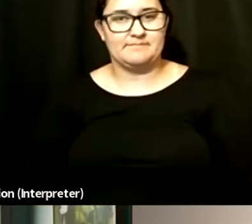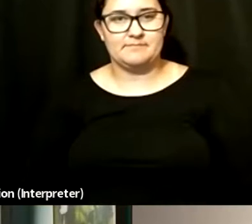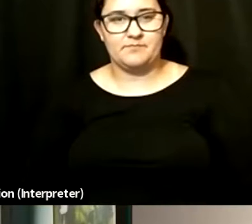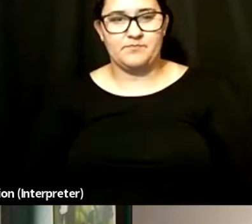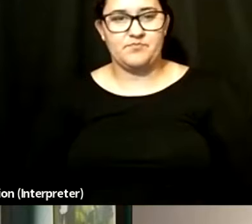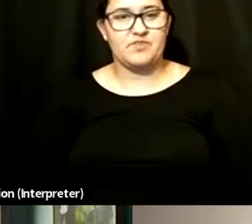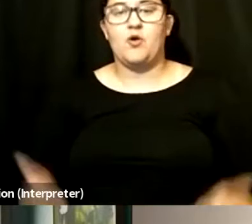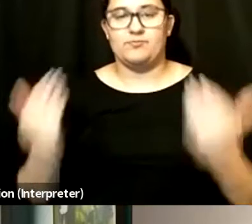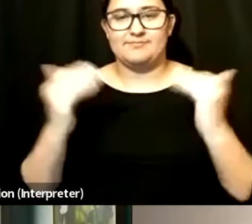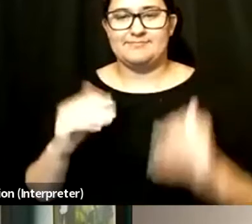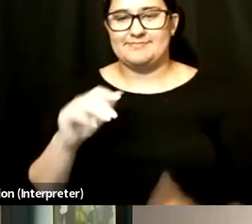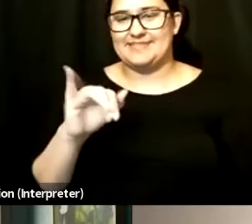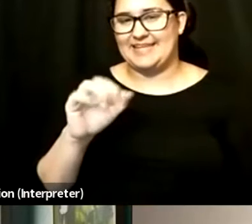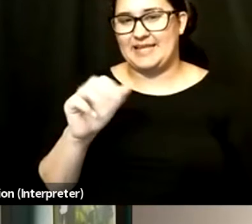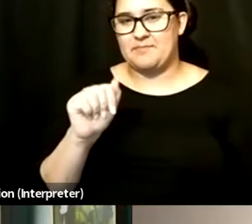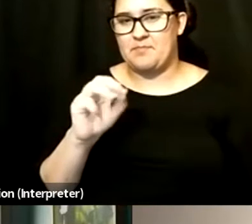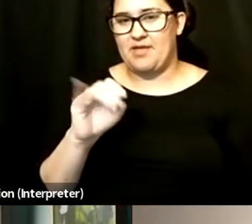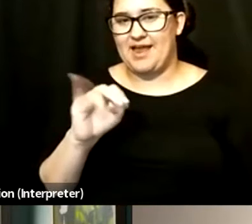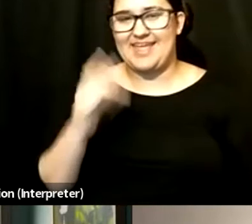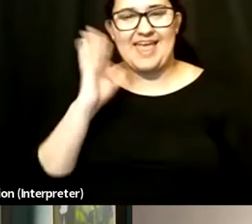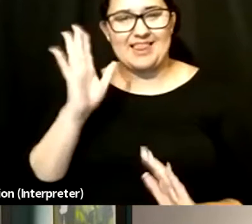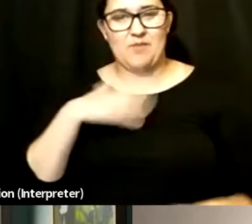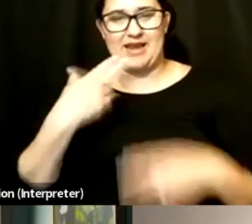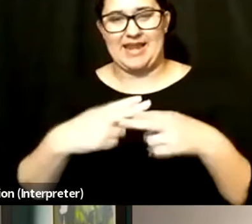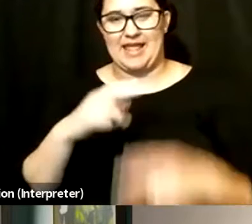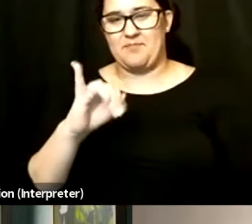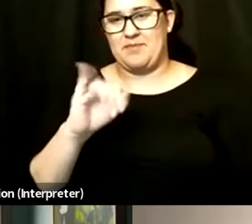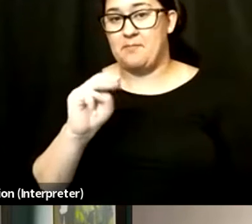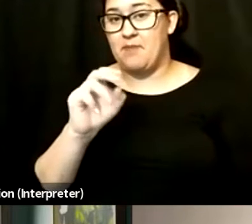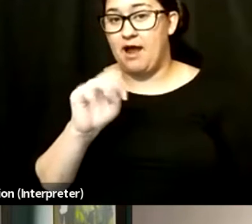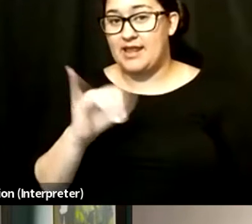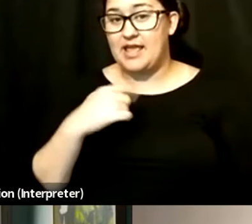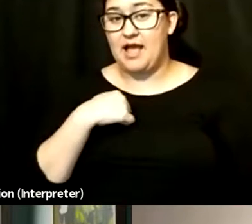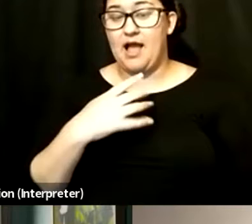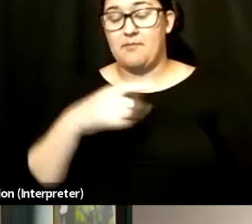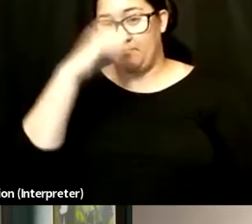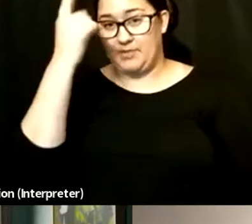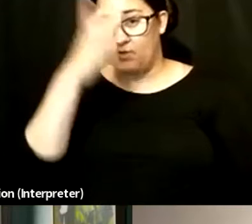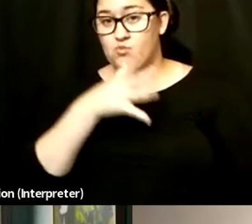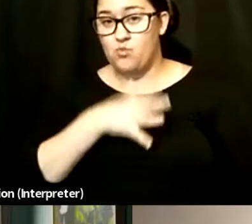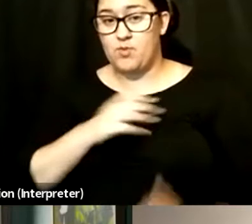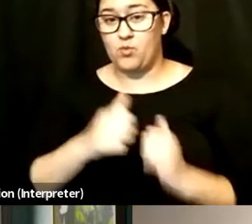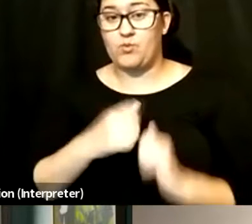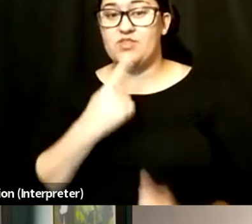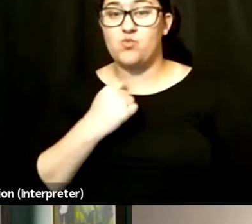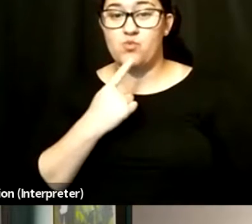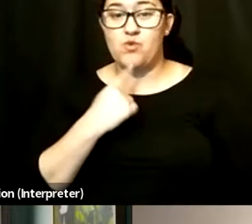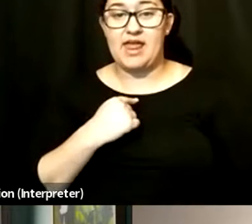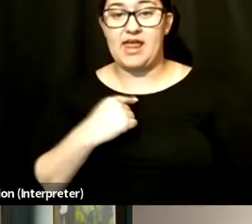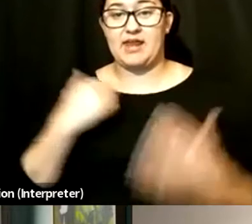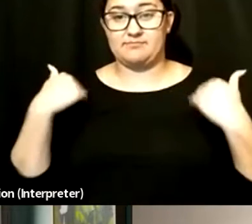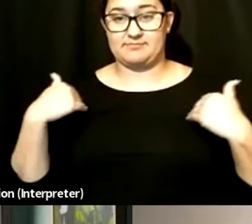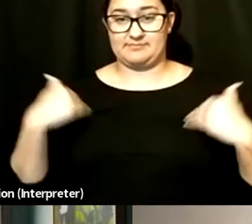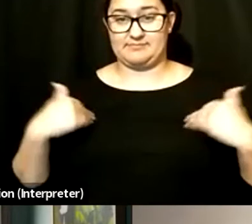Imani, you can introduce yourself. Hello, my name is Imani Barbarin. I'm an African-American woman with red below shoulder length